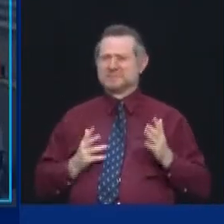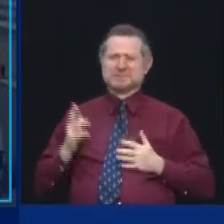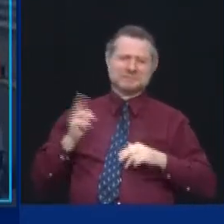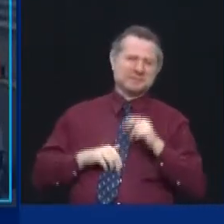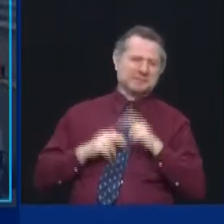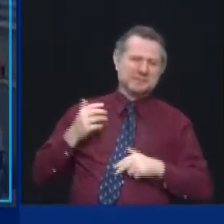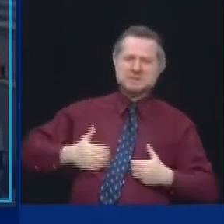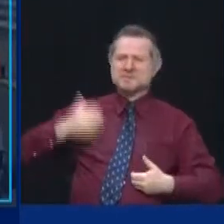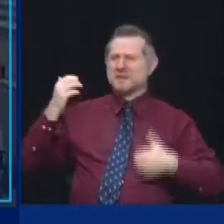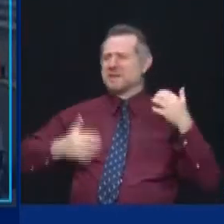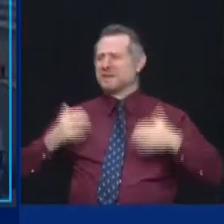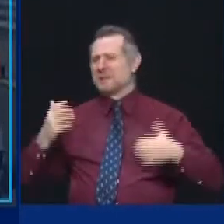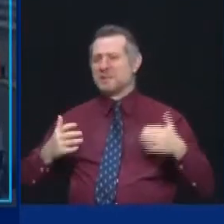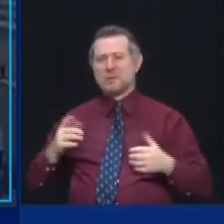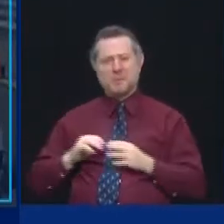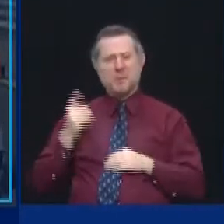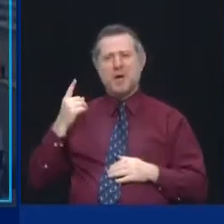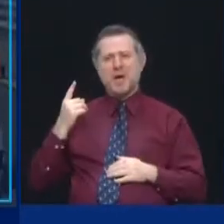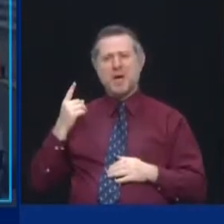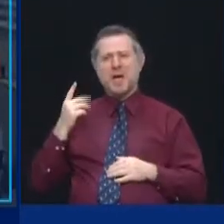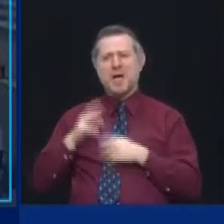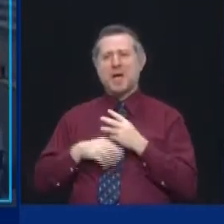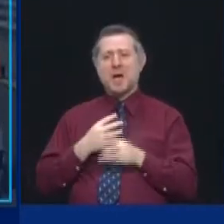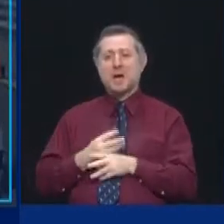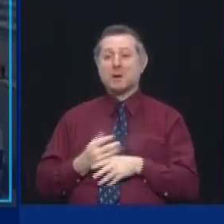today. You look at where New York is today,